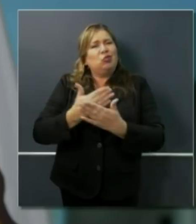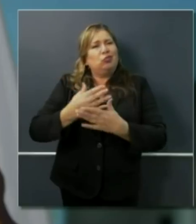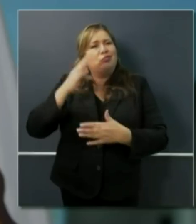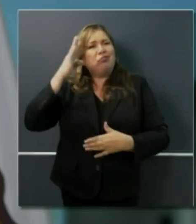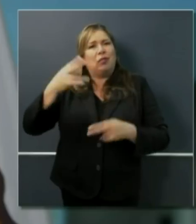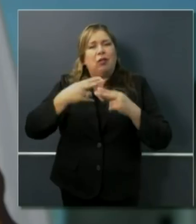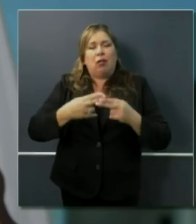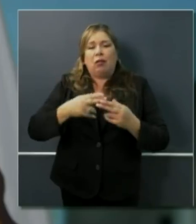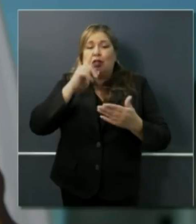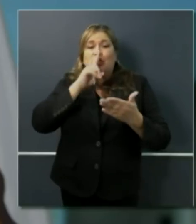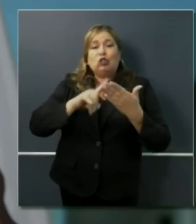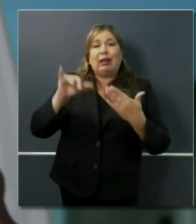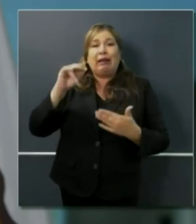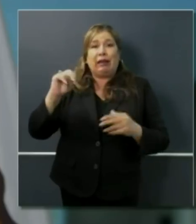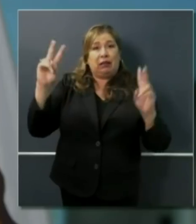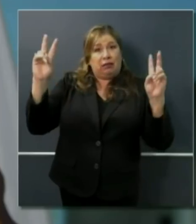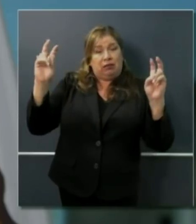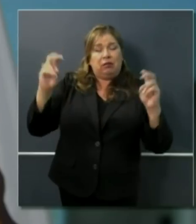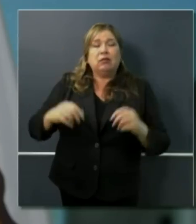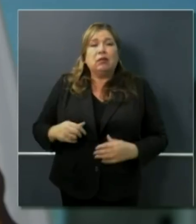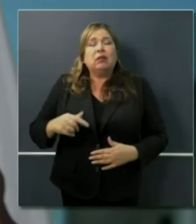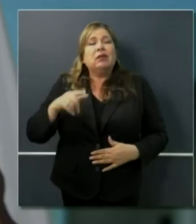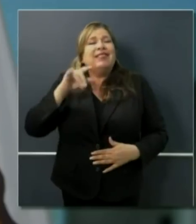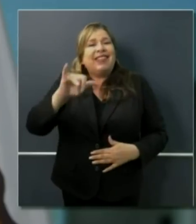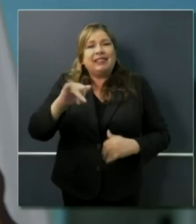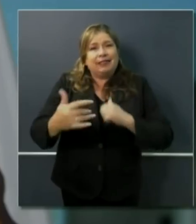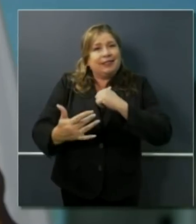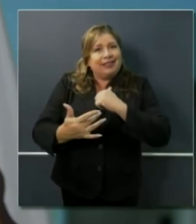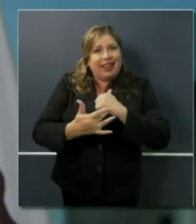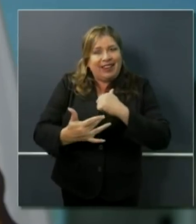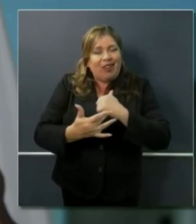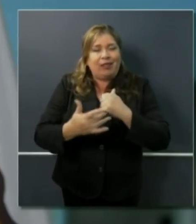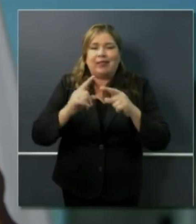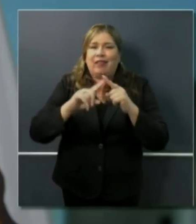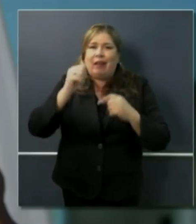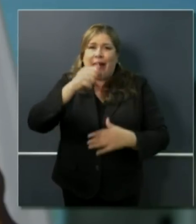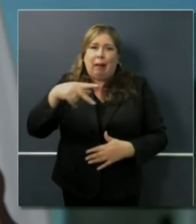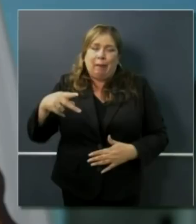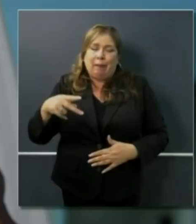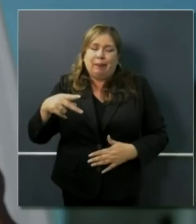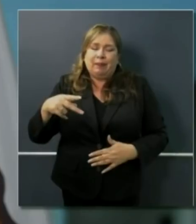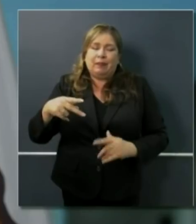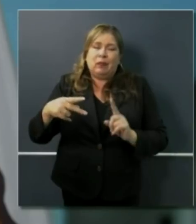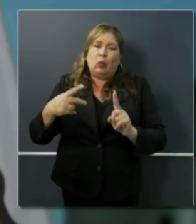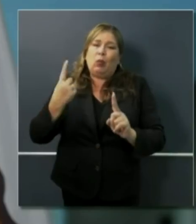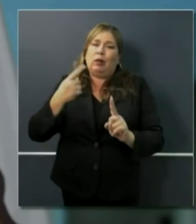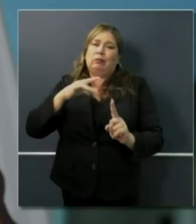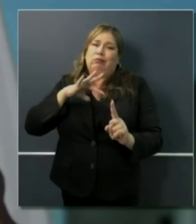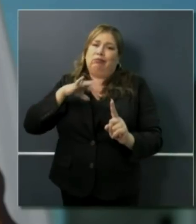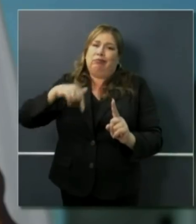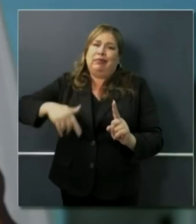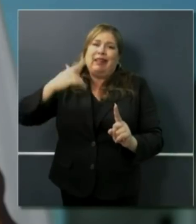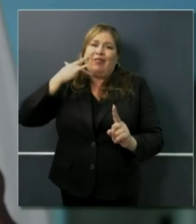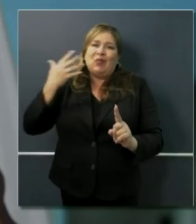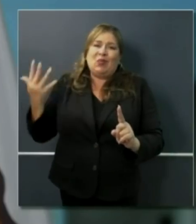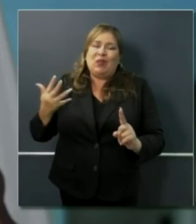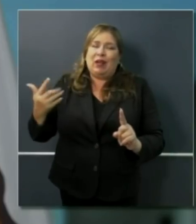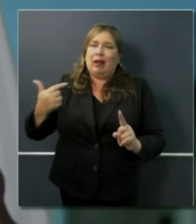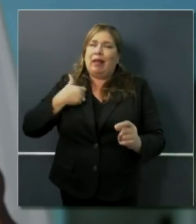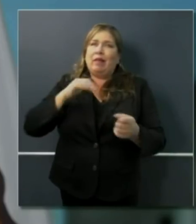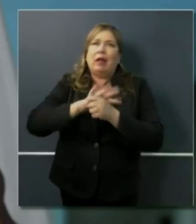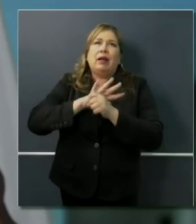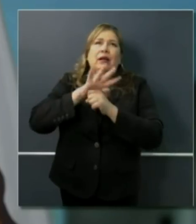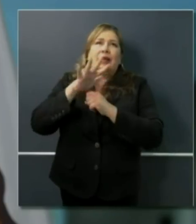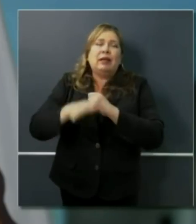using technology and all of the apps. I'll say this about California, I love our state. It's so abundant when it comes to technology. The